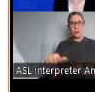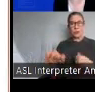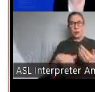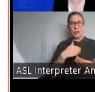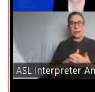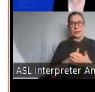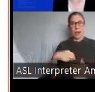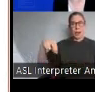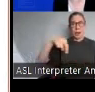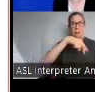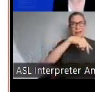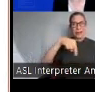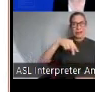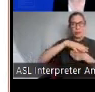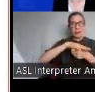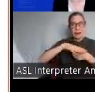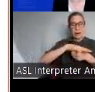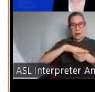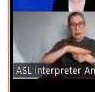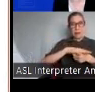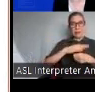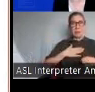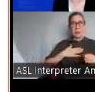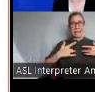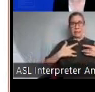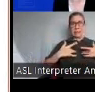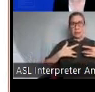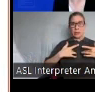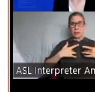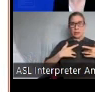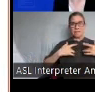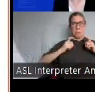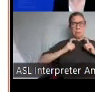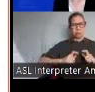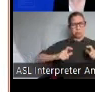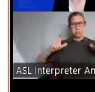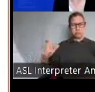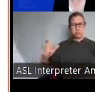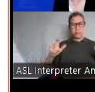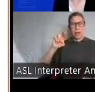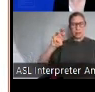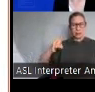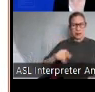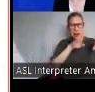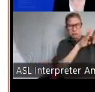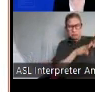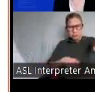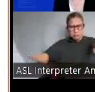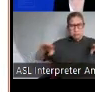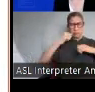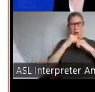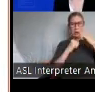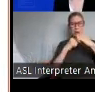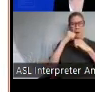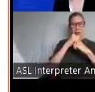area around them. And so my concern is this giant ramp structure. Is it